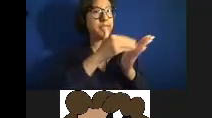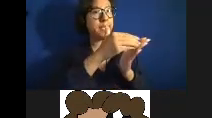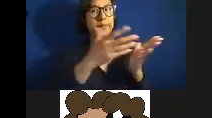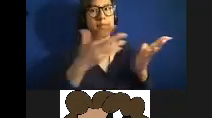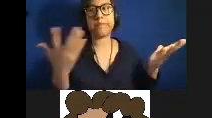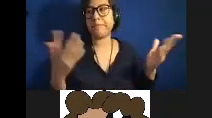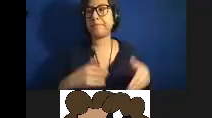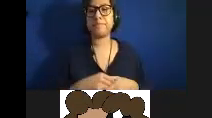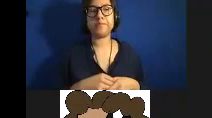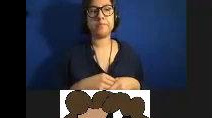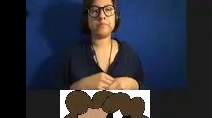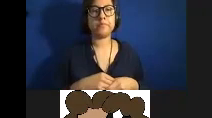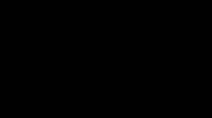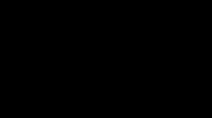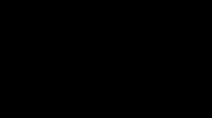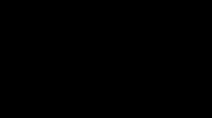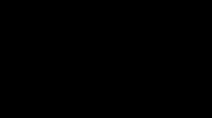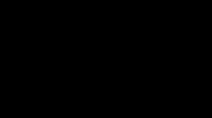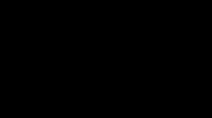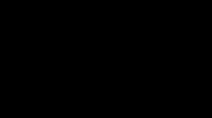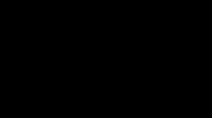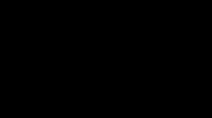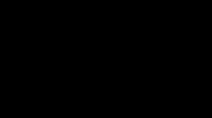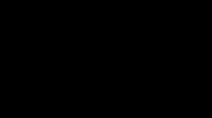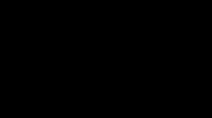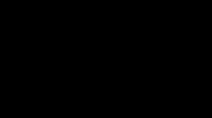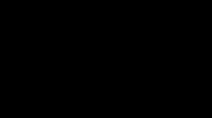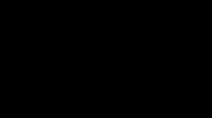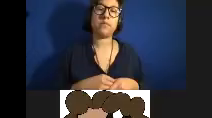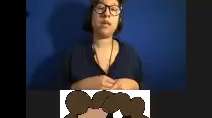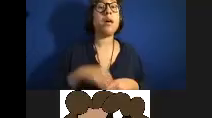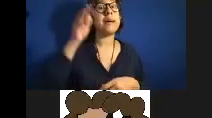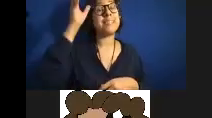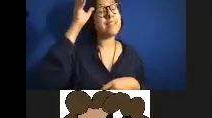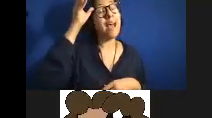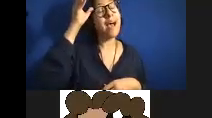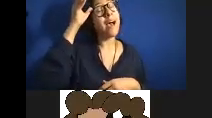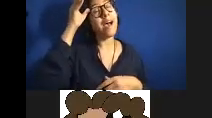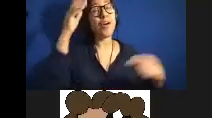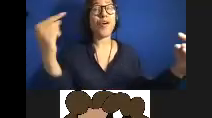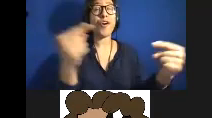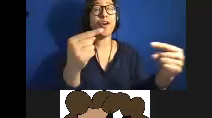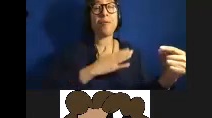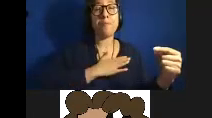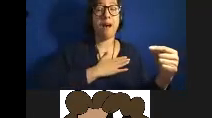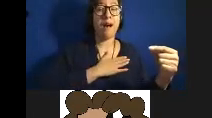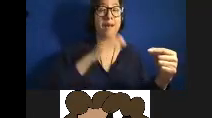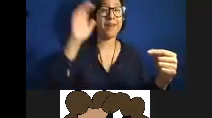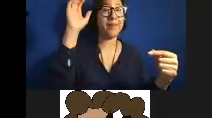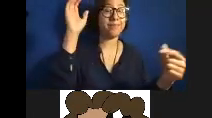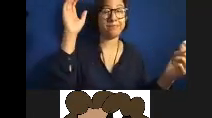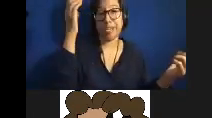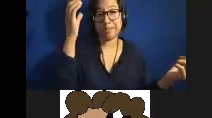dad, like, physically harming one of my cousins who had came out as gay, right?